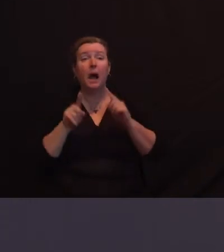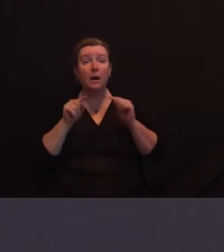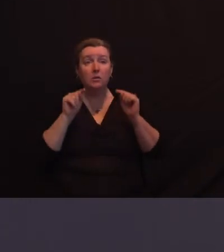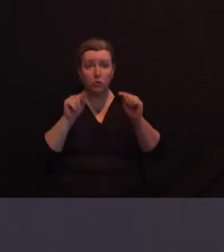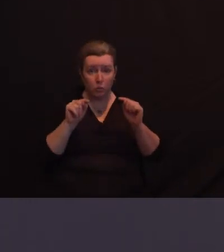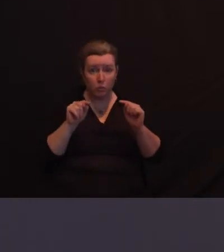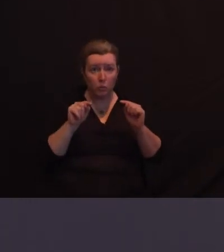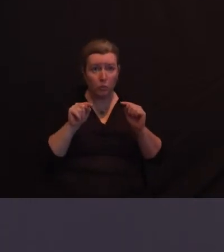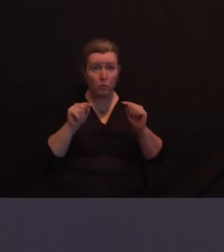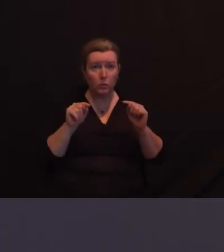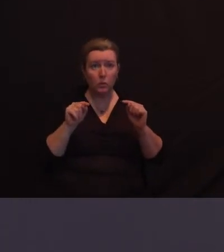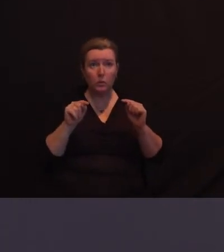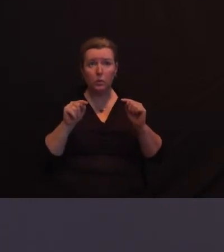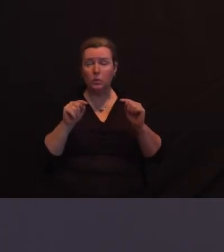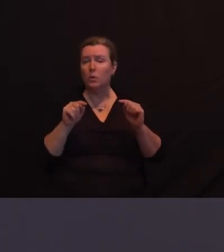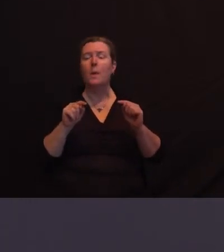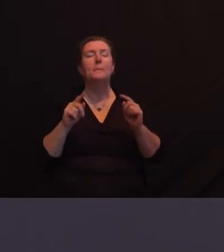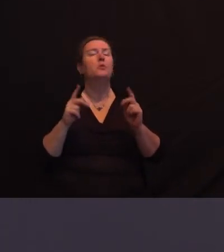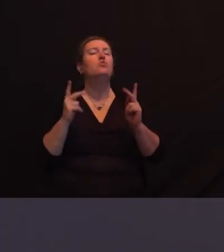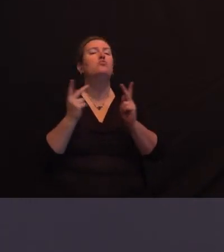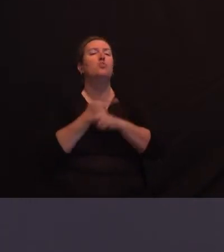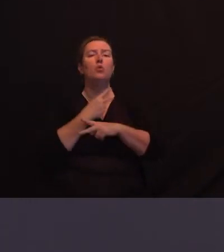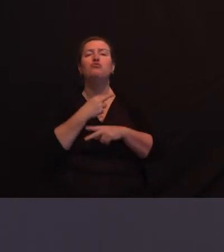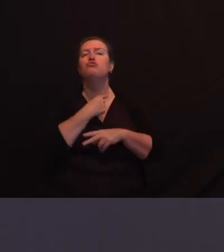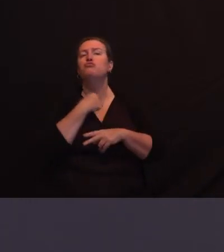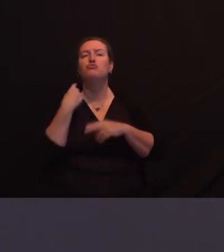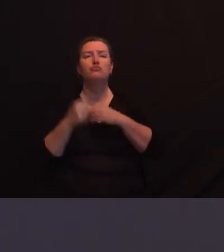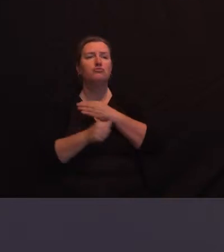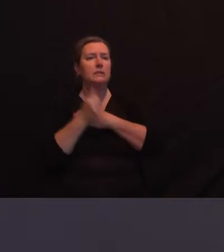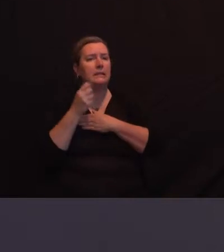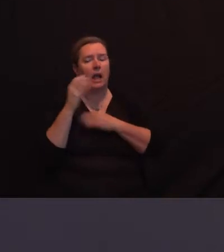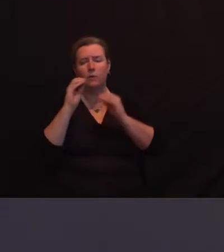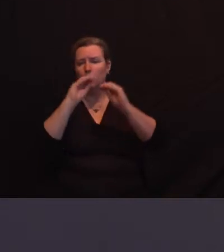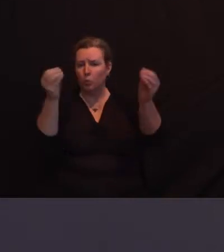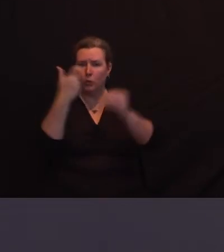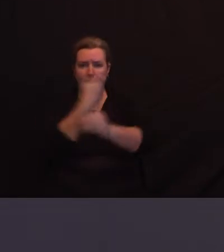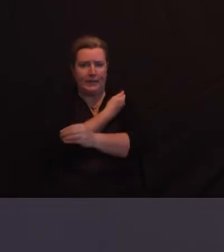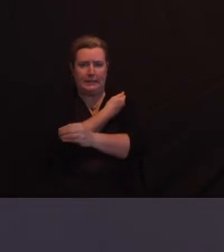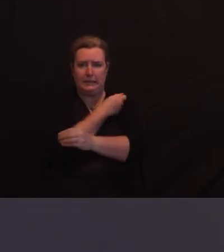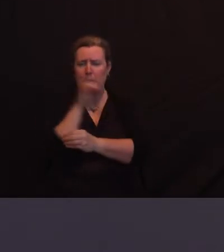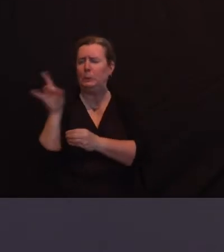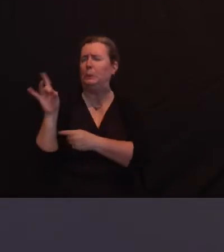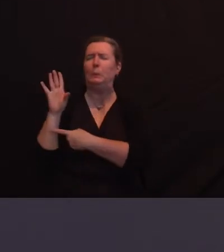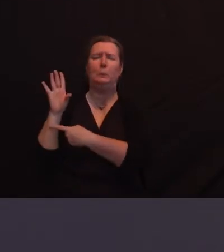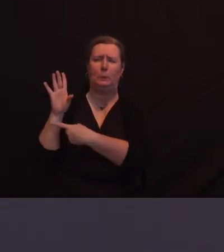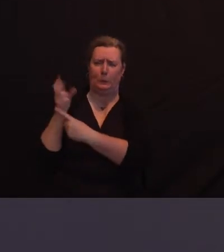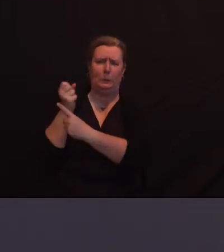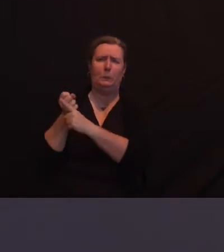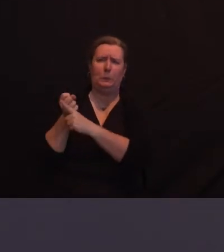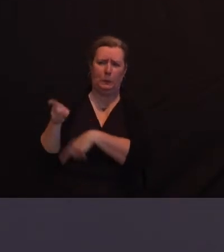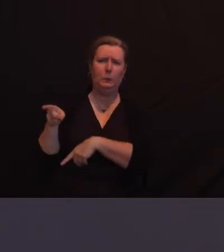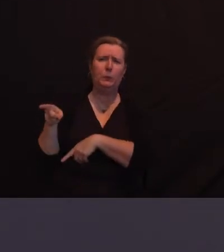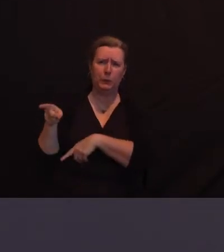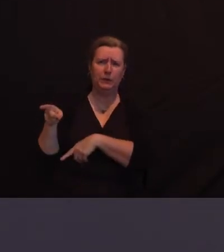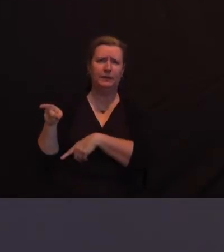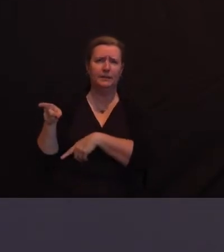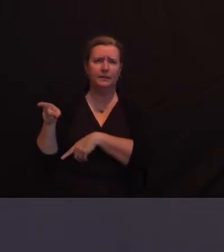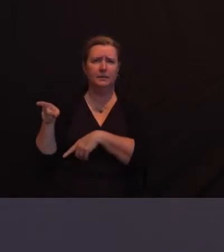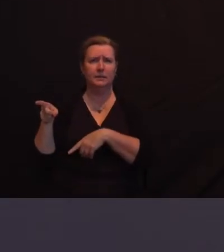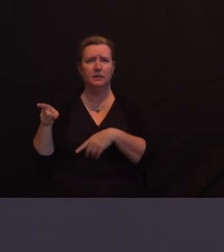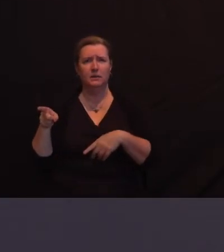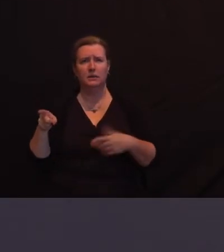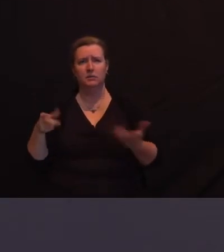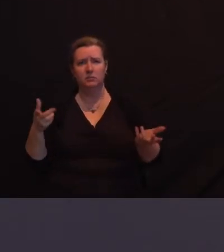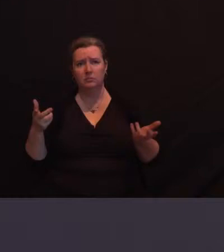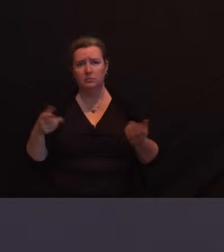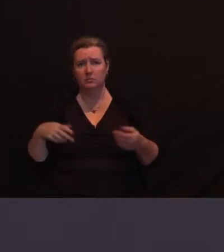exposed, overwhelmingly more exposed if you're not vaccinated. I think that's the big message for me, at least. I don't know how you feel. Tina, jump in